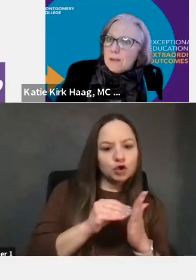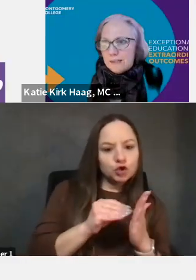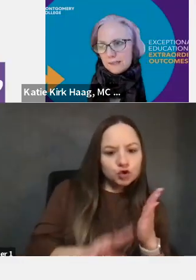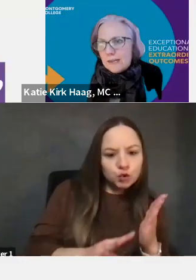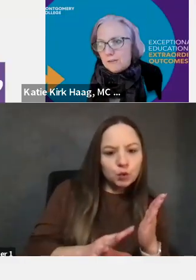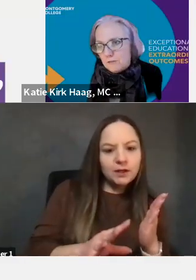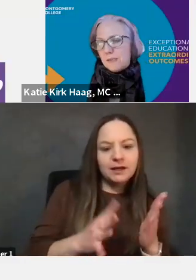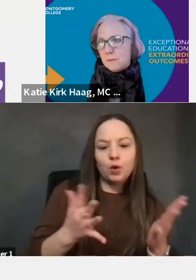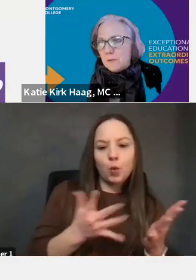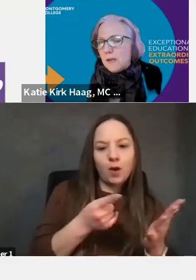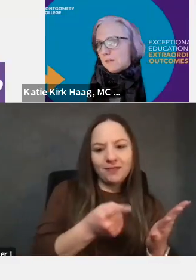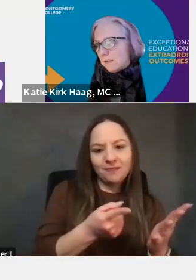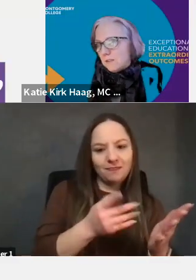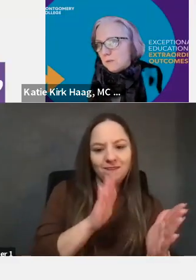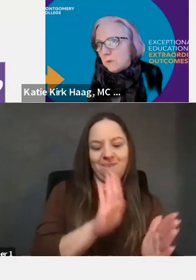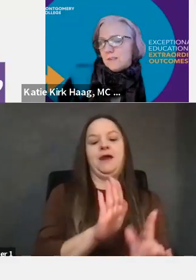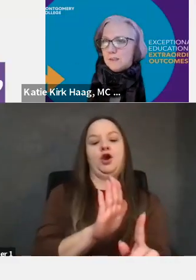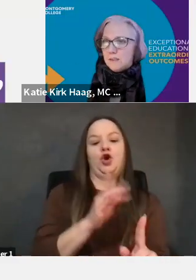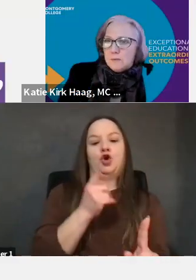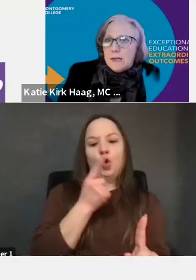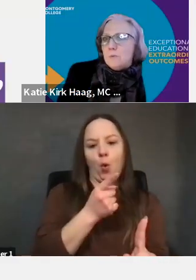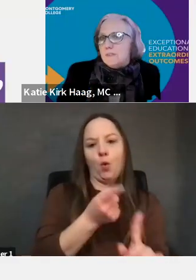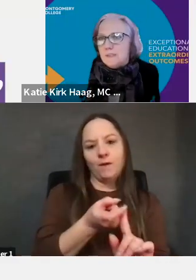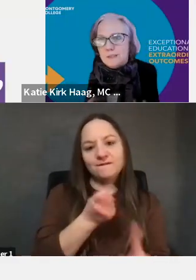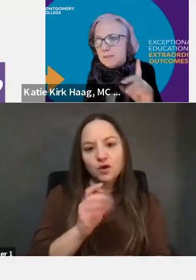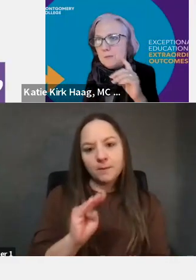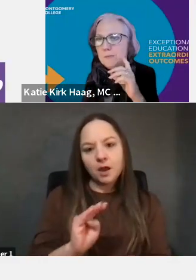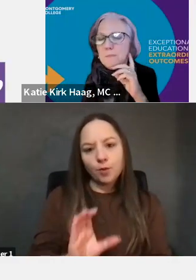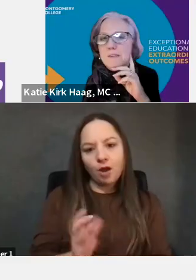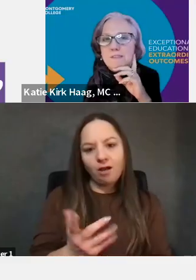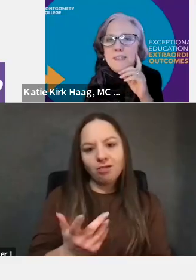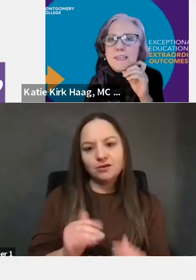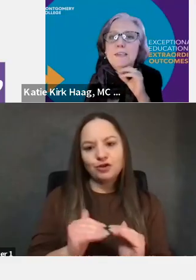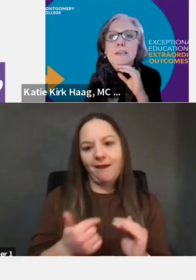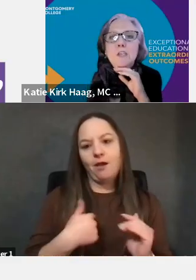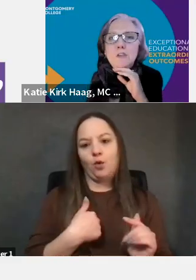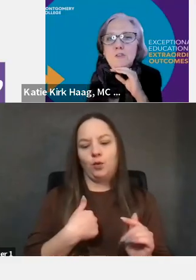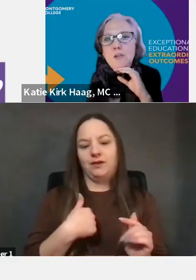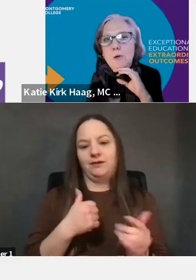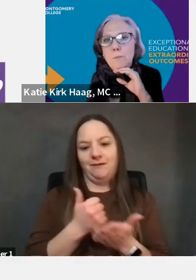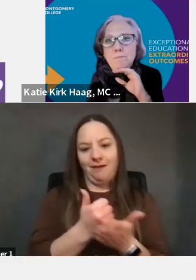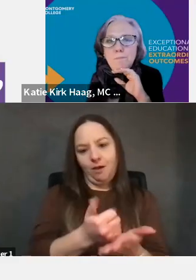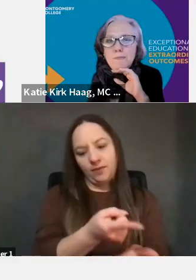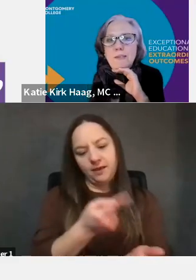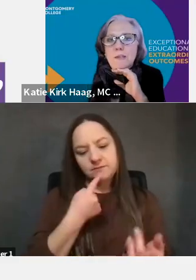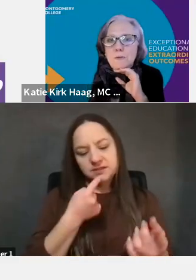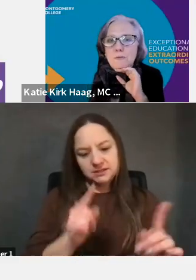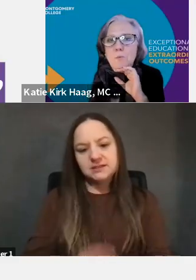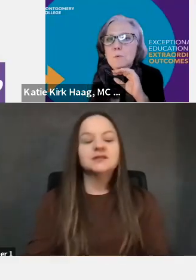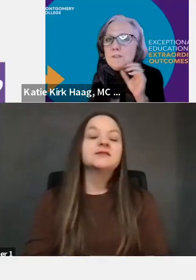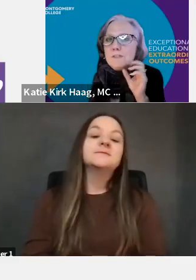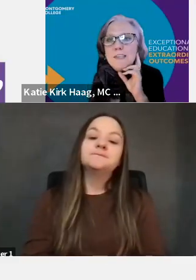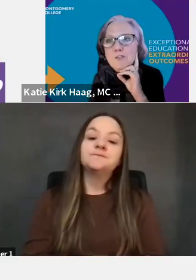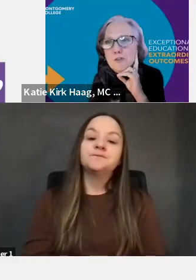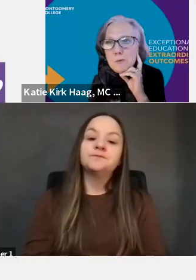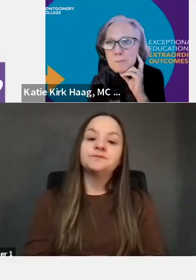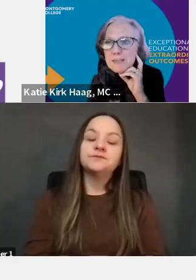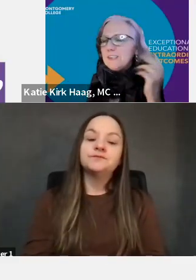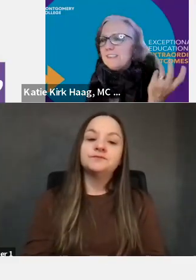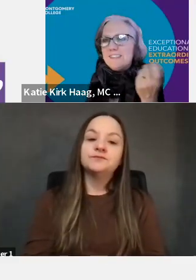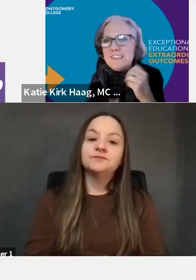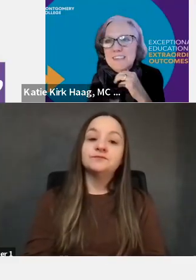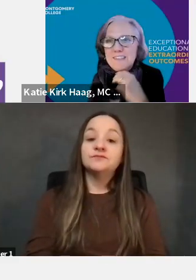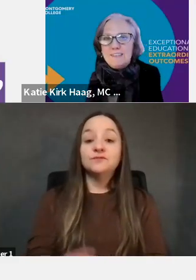what they want to get out of Montgomery College and how we're set up to help them succeed. So what we're saying